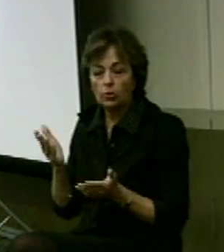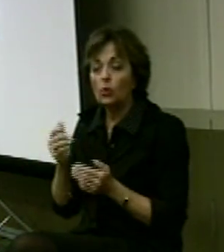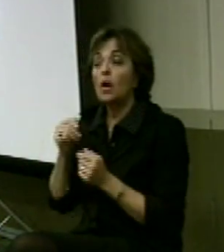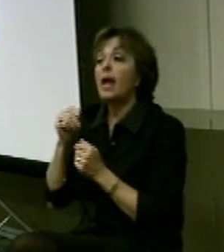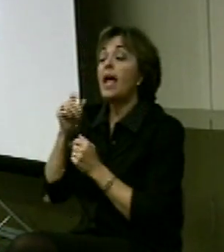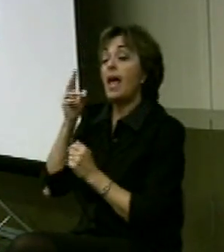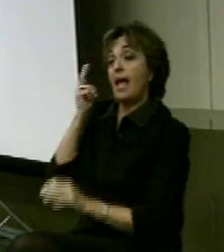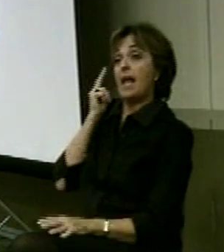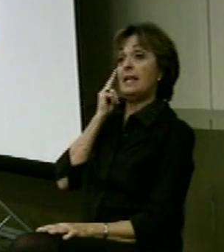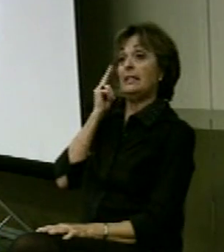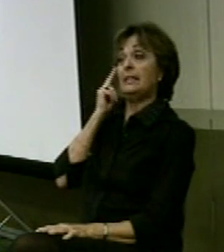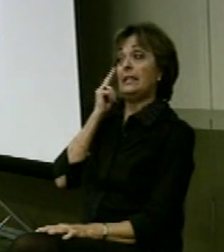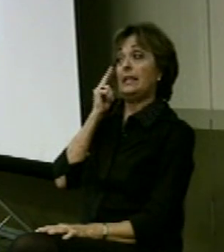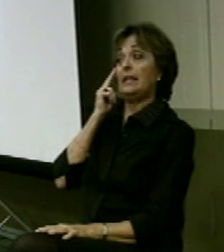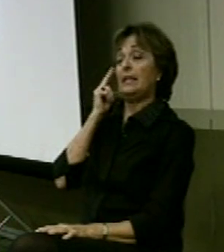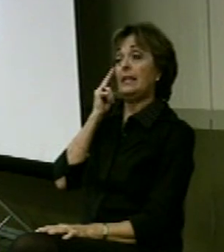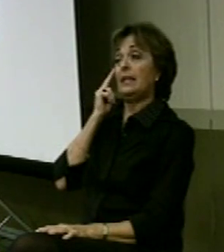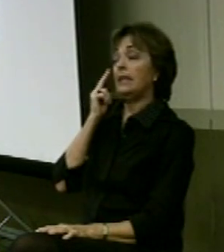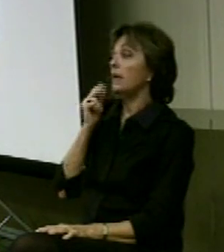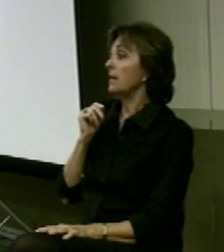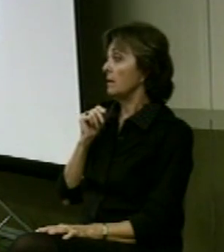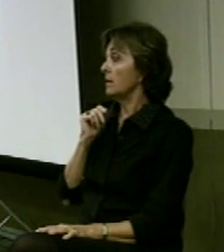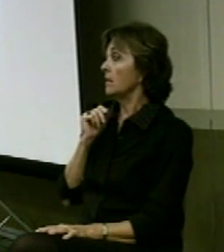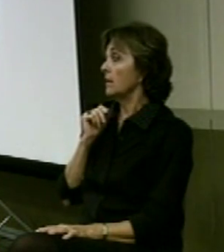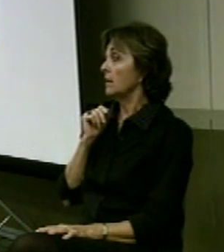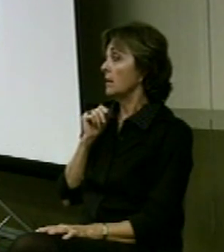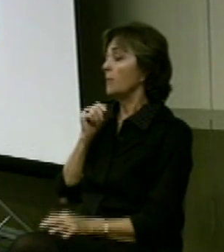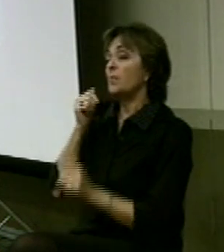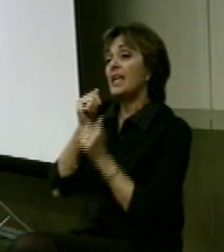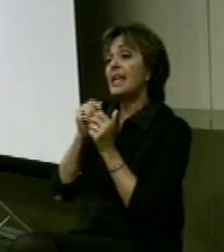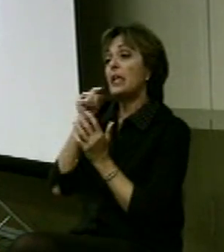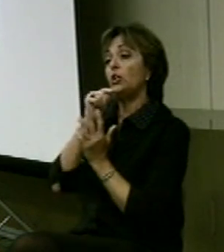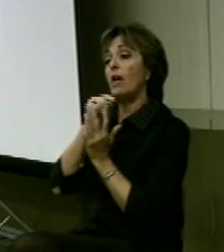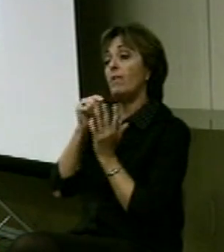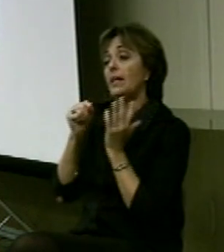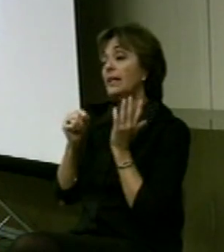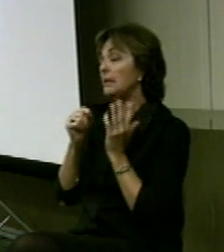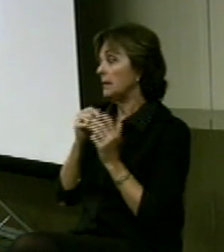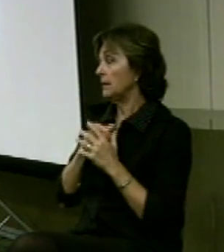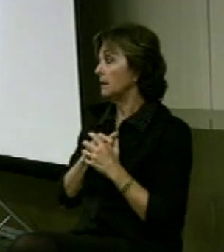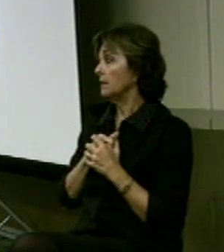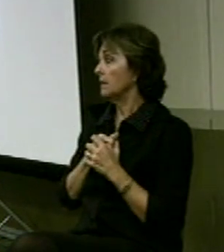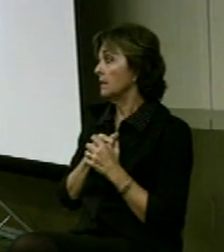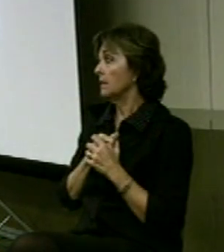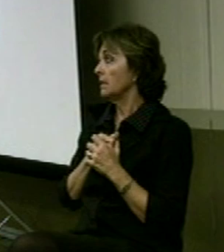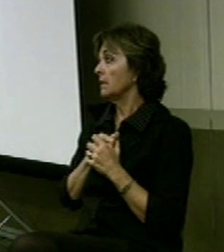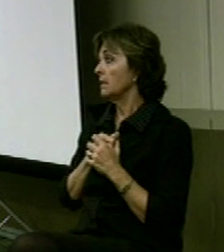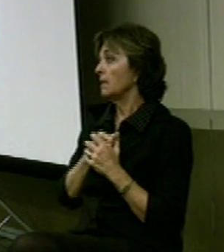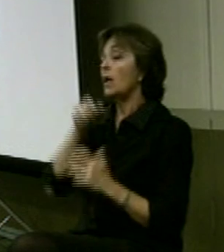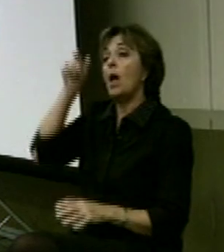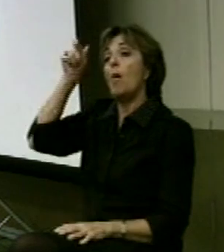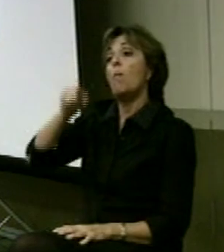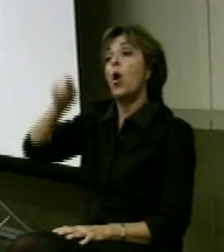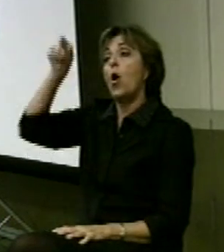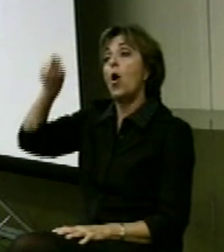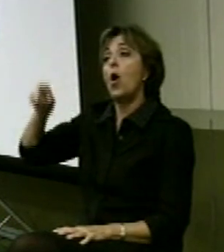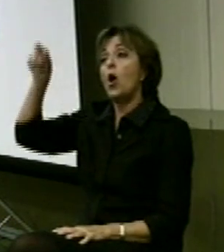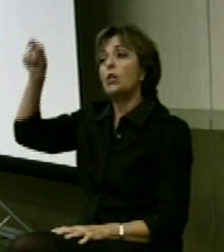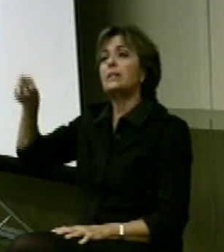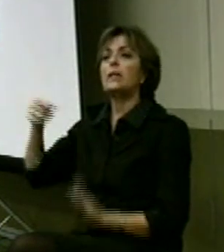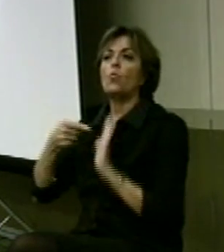whoever, you just see that each of these